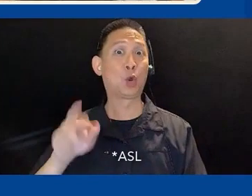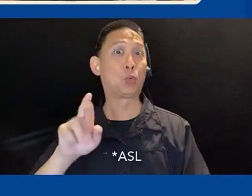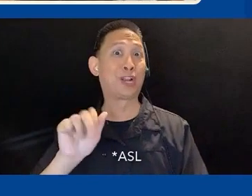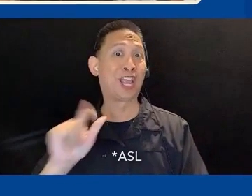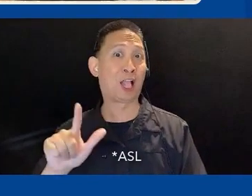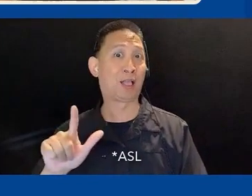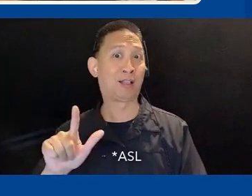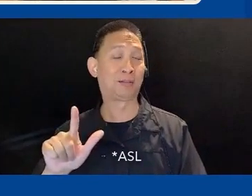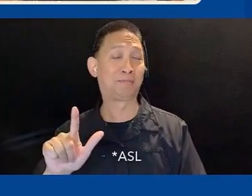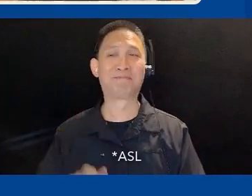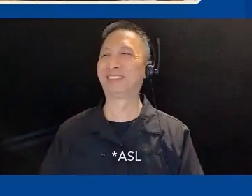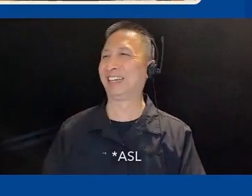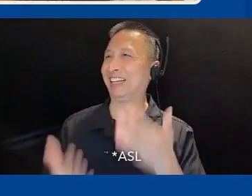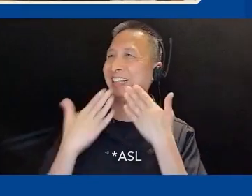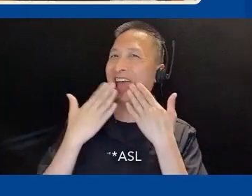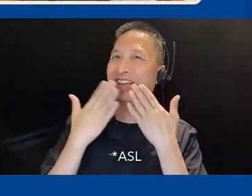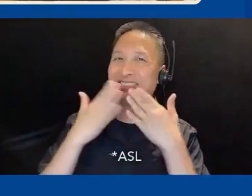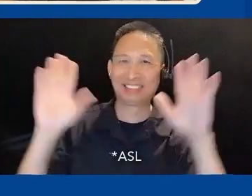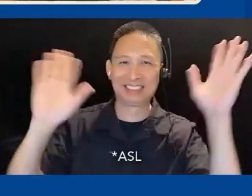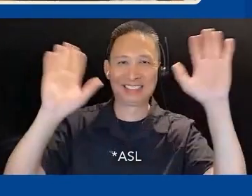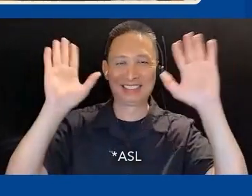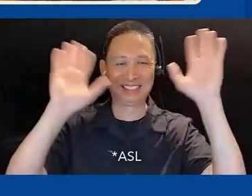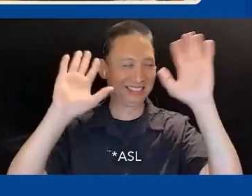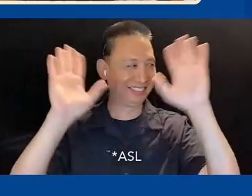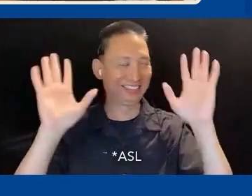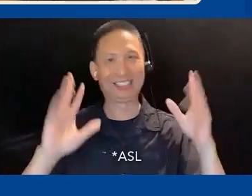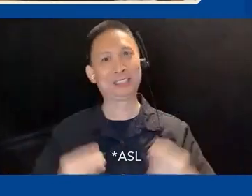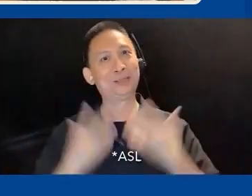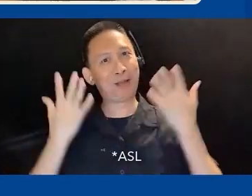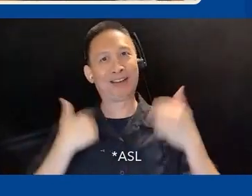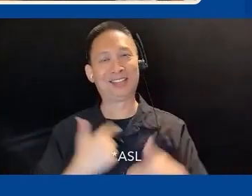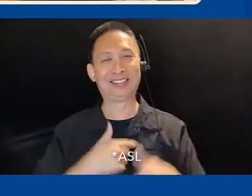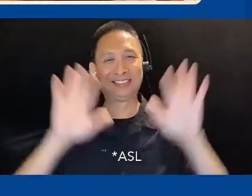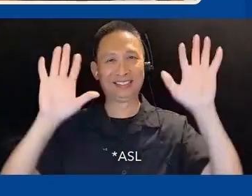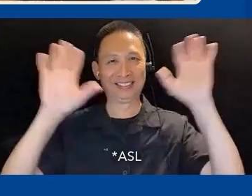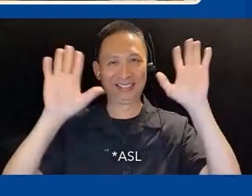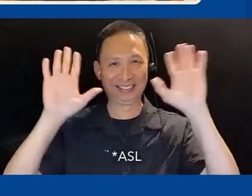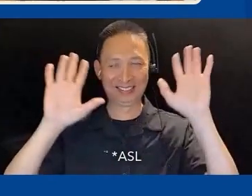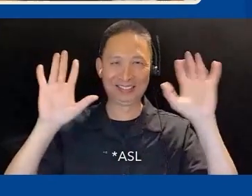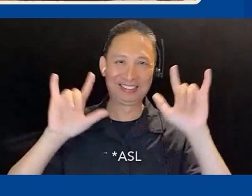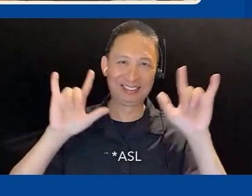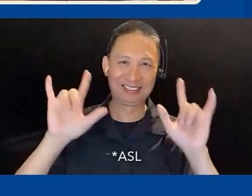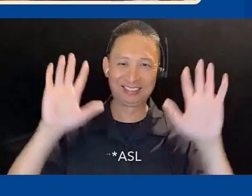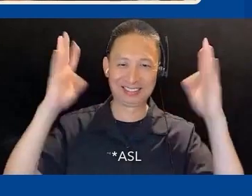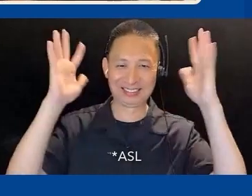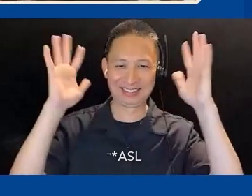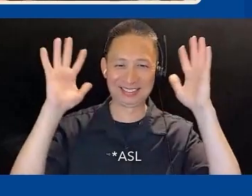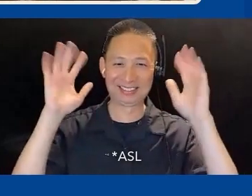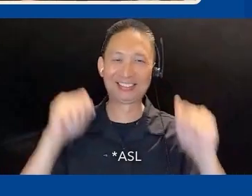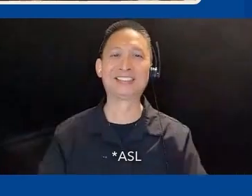Thank you, Layla. Thank you so much. Thank you for having us. So inspiring. Thanks, Layla.